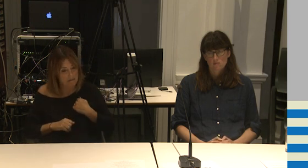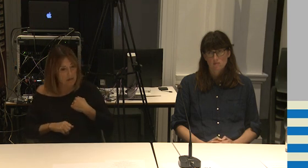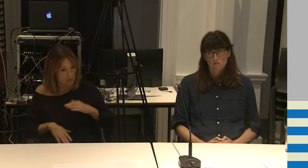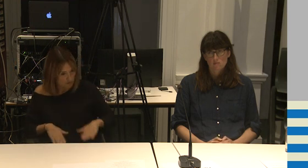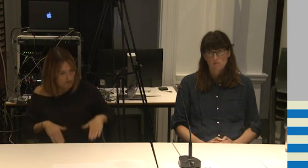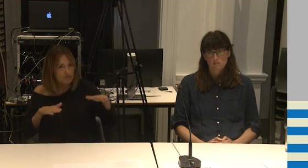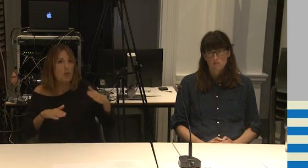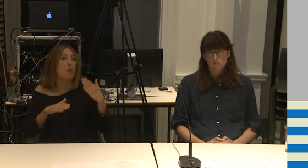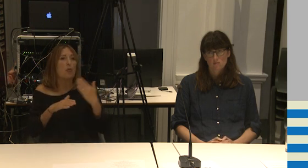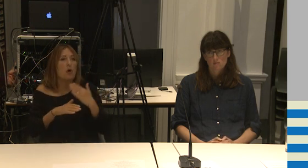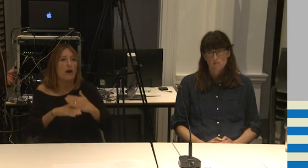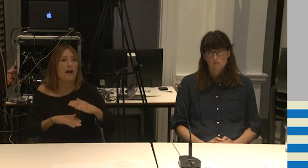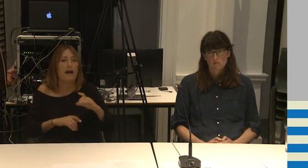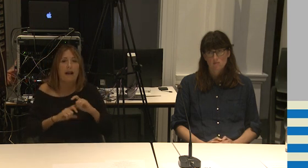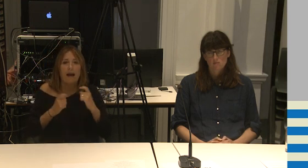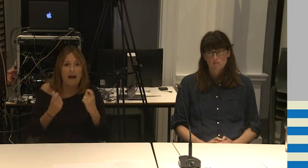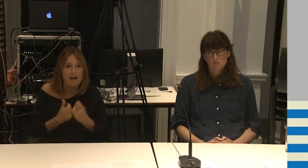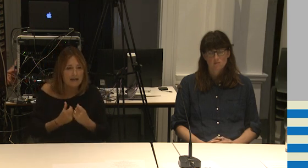in Derby in Midlands,